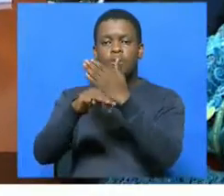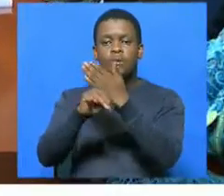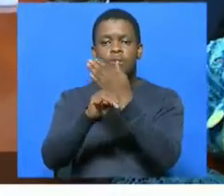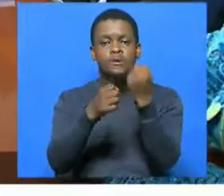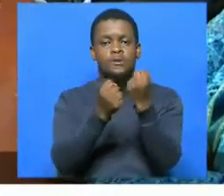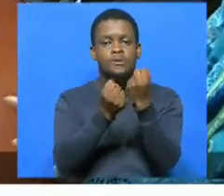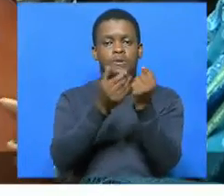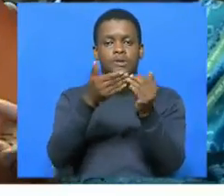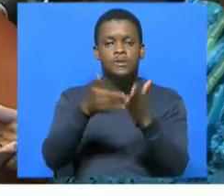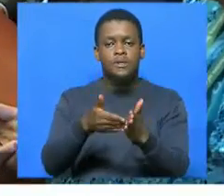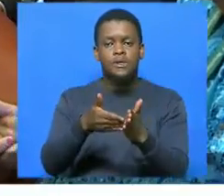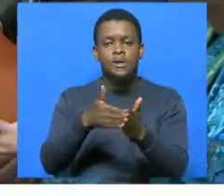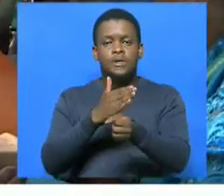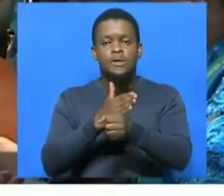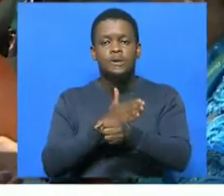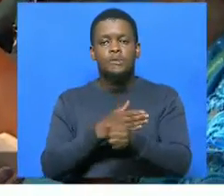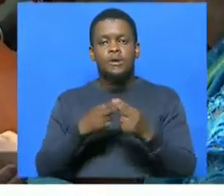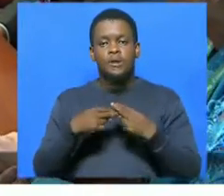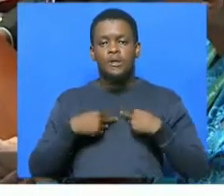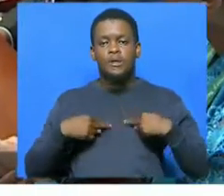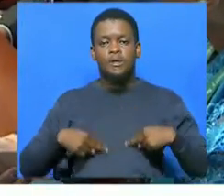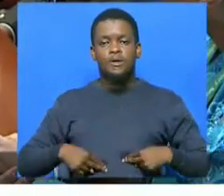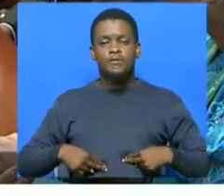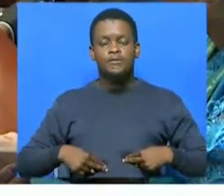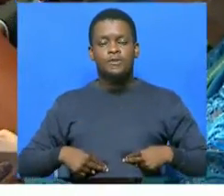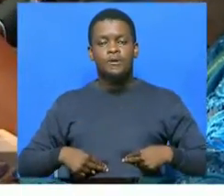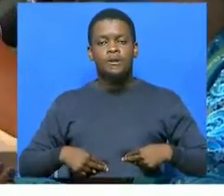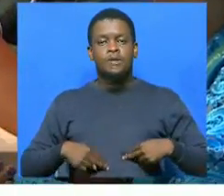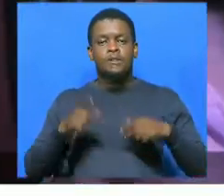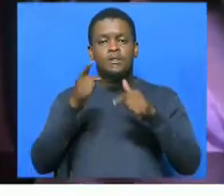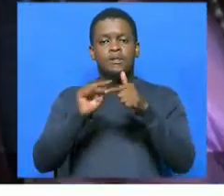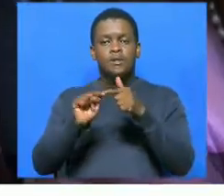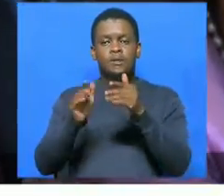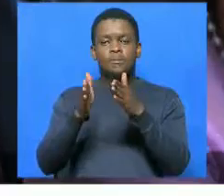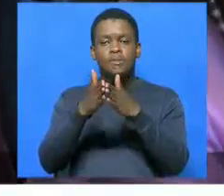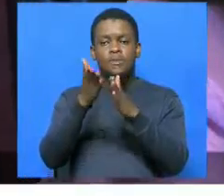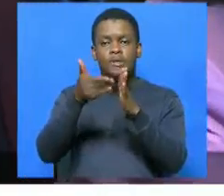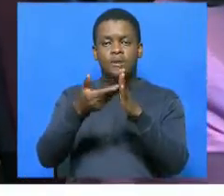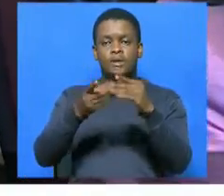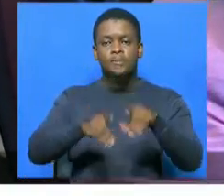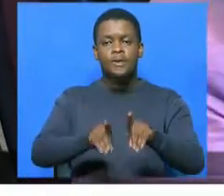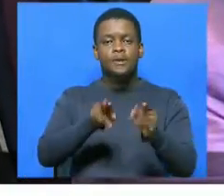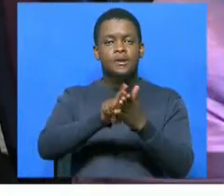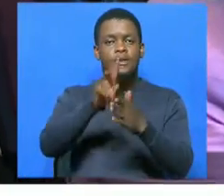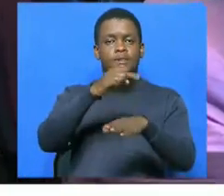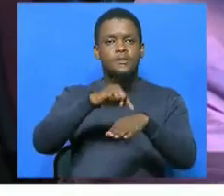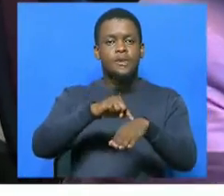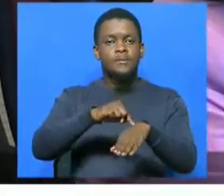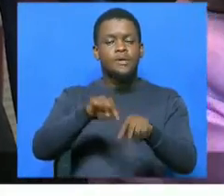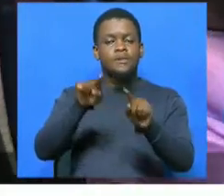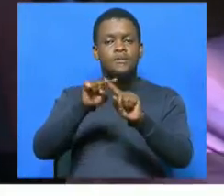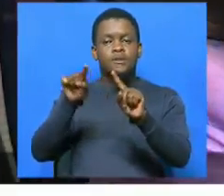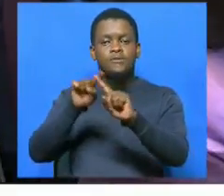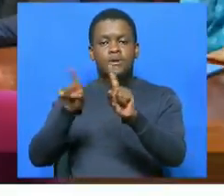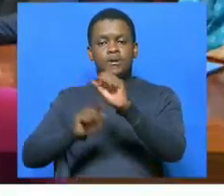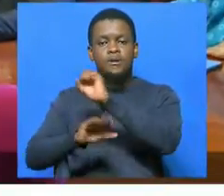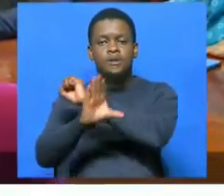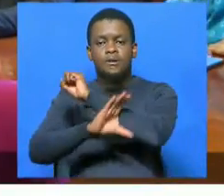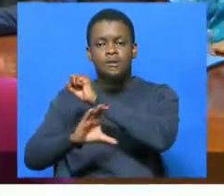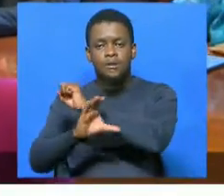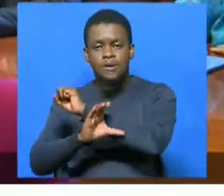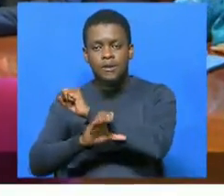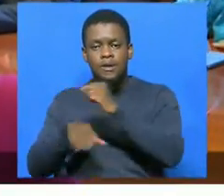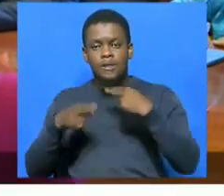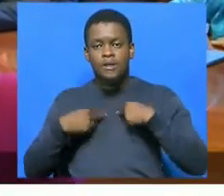to build health systems by awarding funding. The meeting comes at an opportune time as many continental health systems need